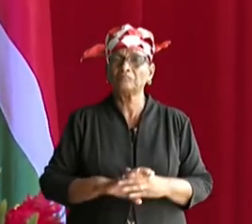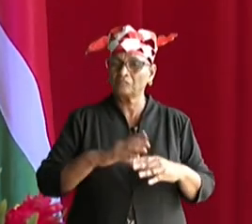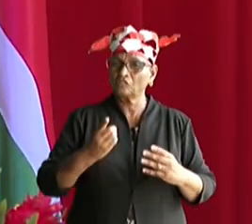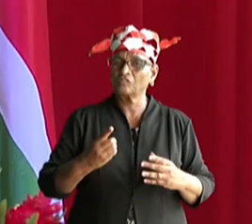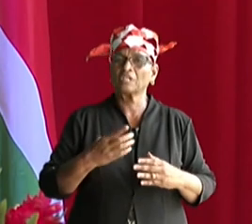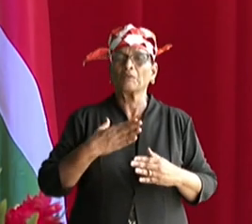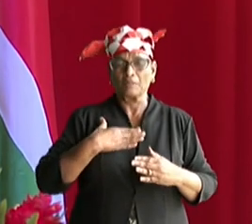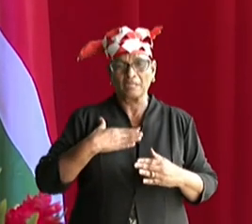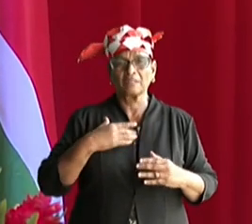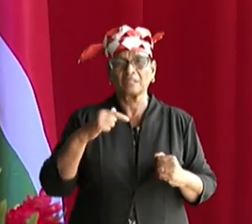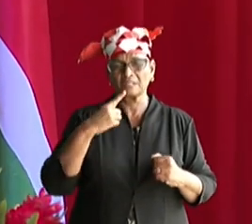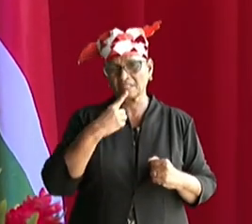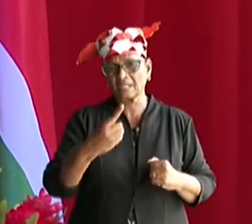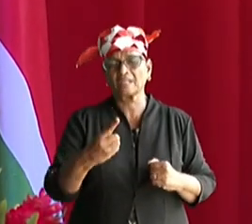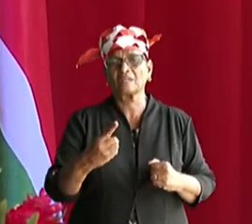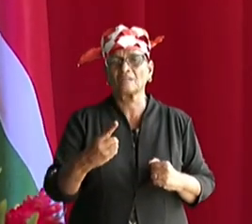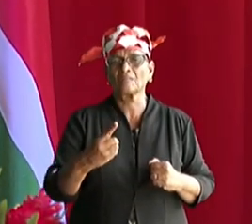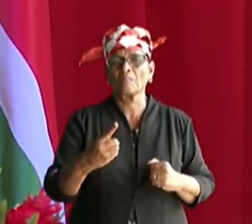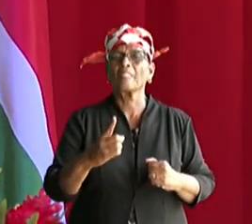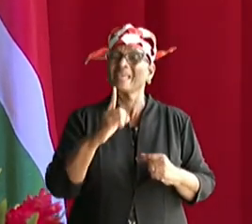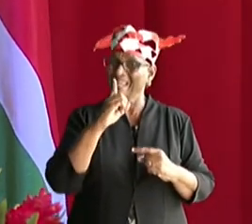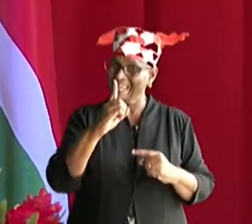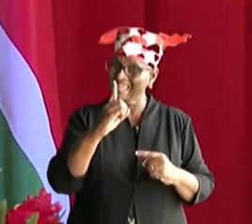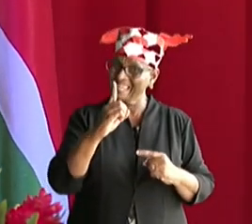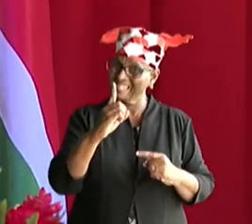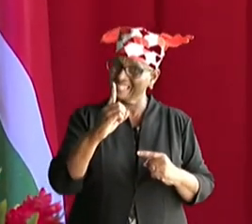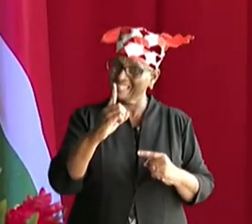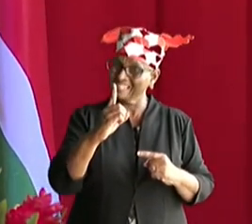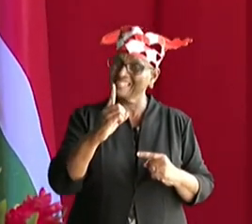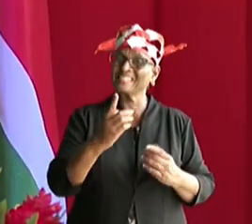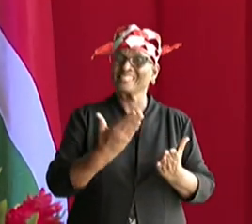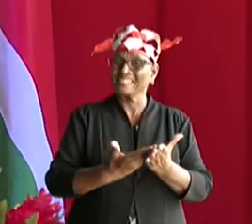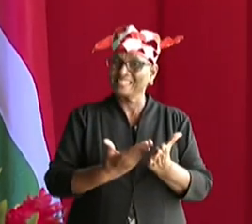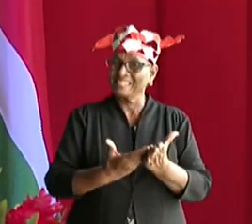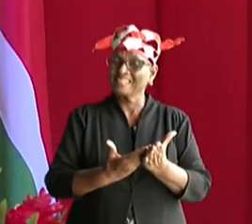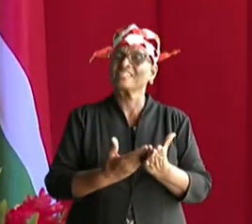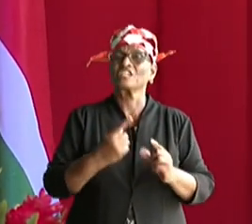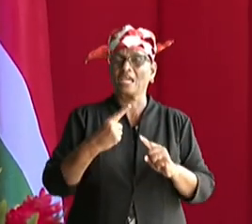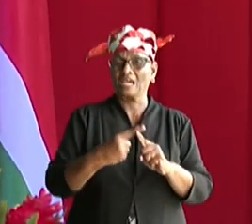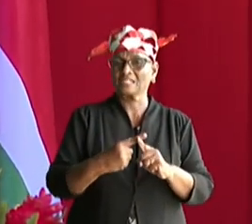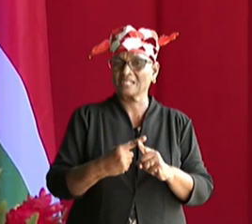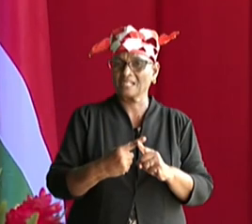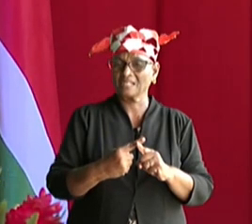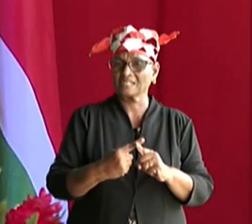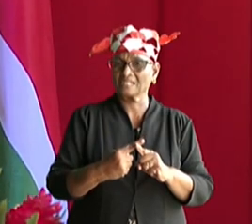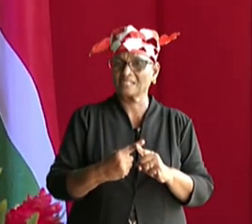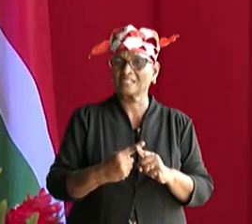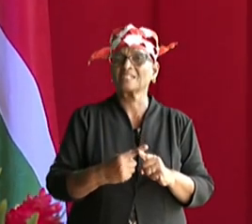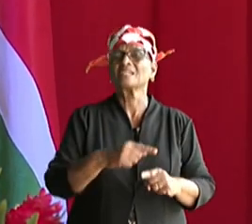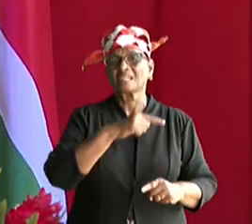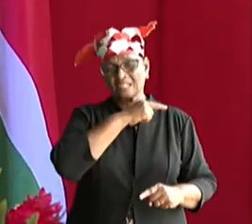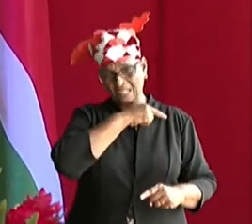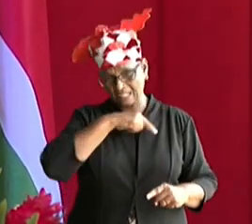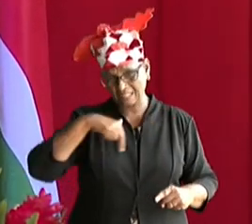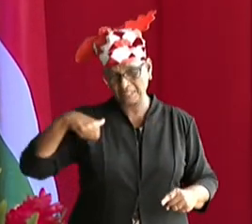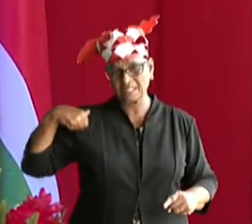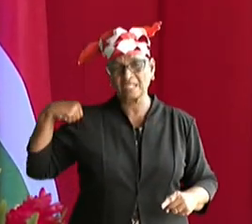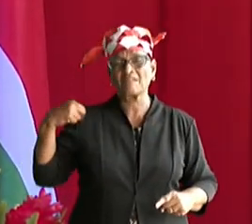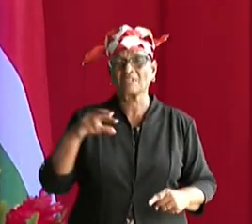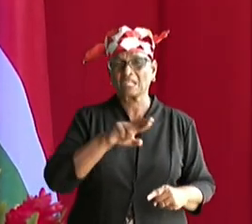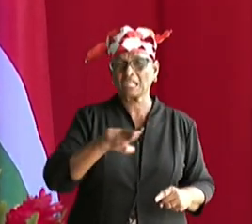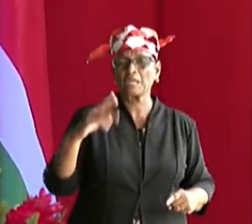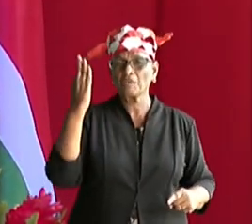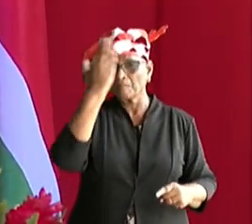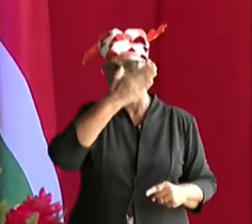to close by once again congratulating His Excellency, the President of the Republic of Suriname,